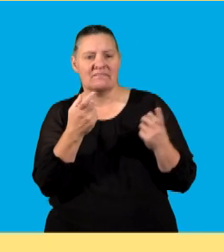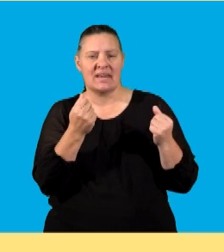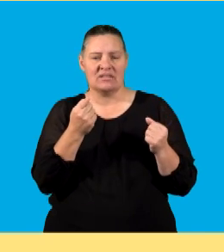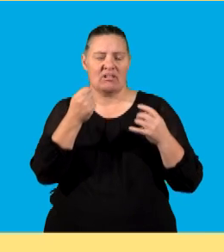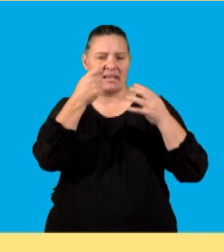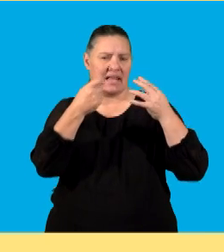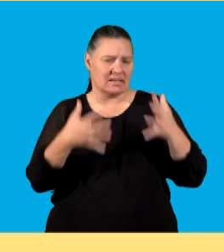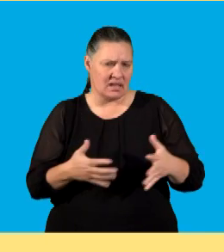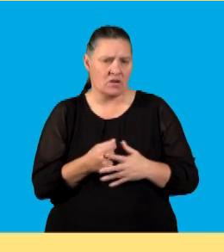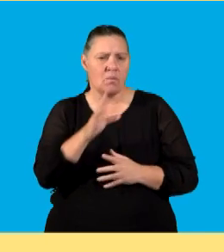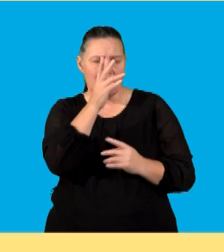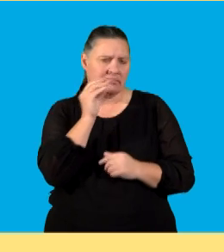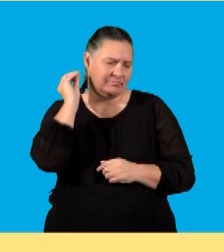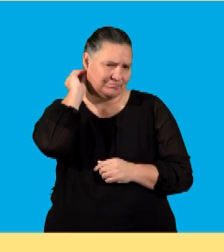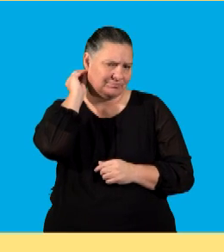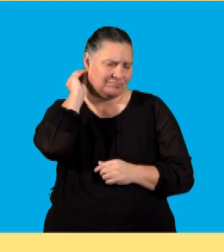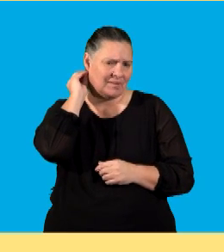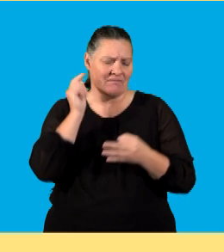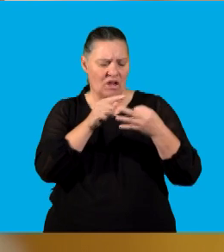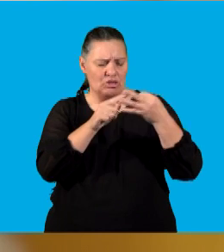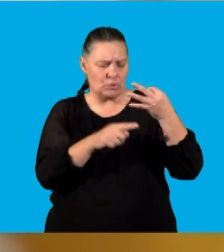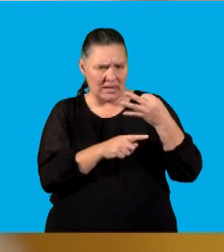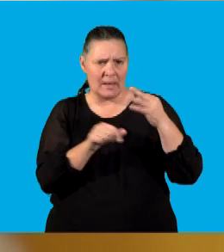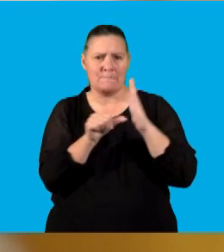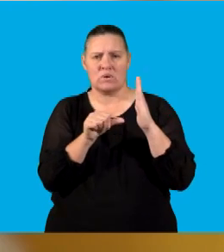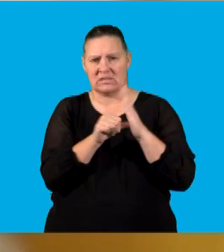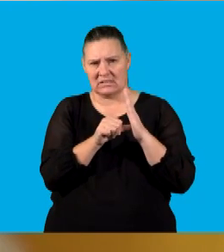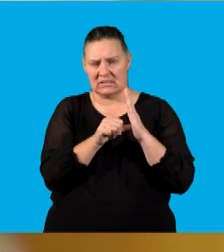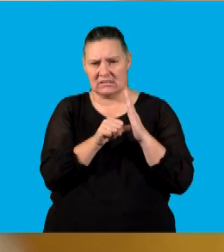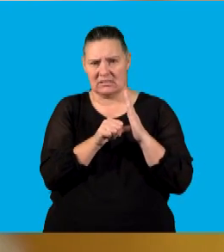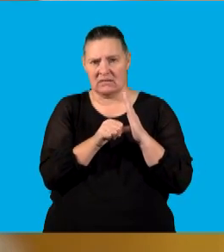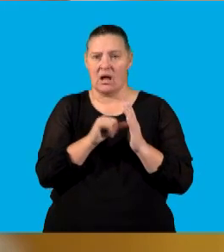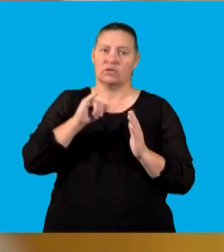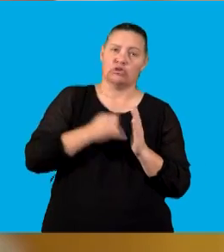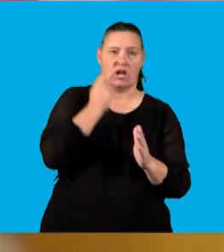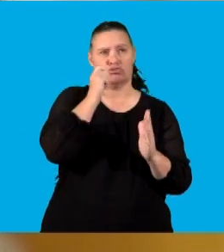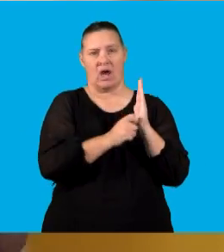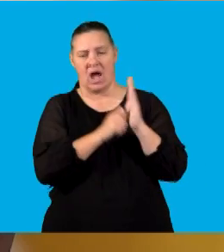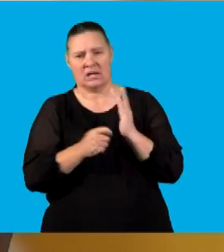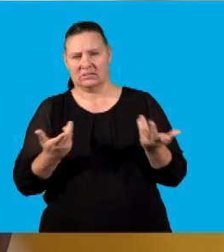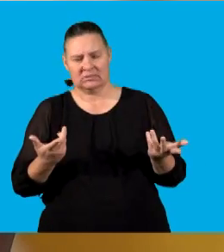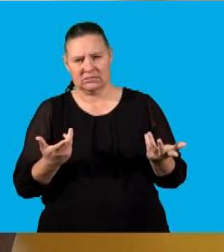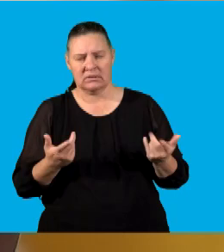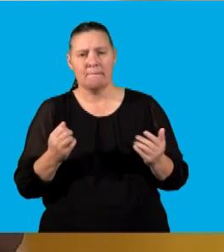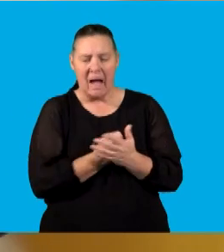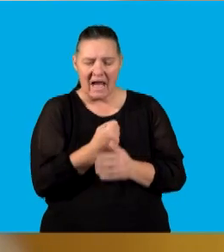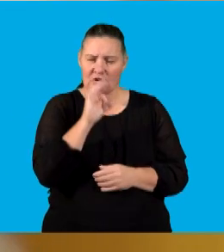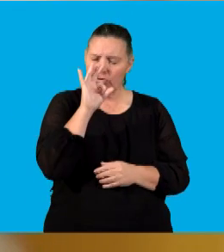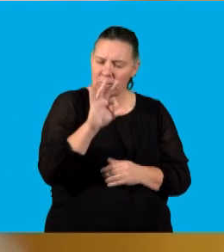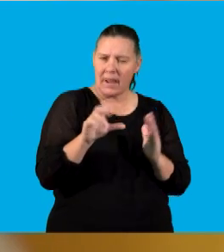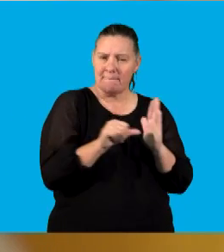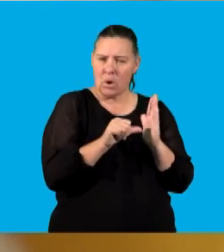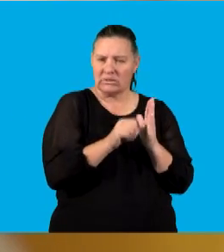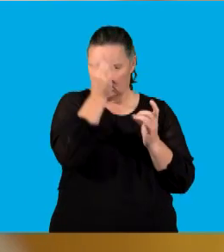commenting on financial indicators, you have to remember three important aspects. you're not just going to start writing. You need to